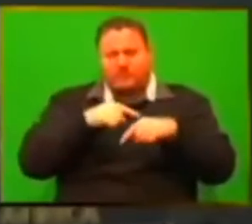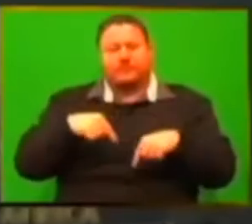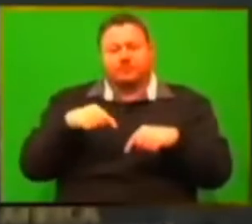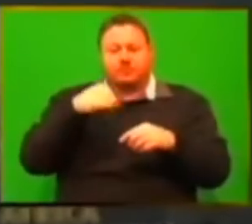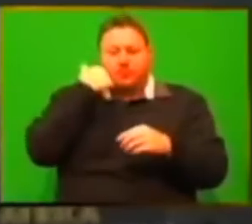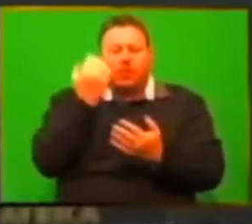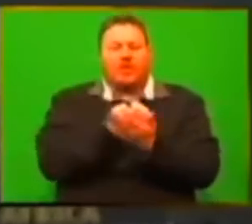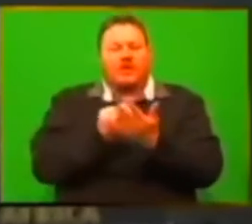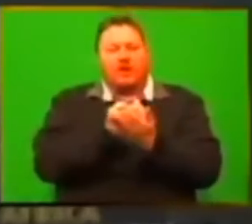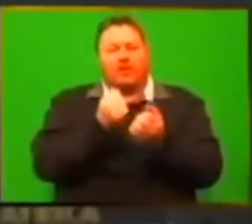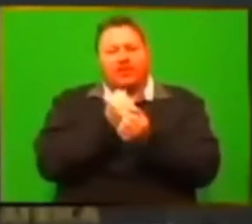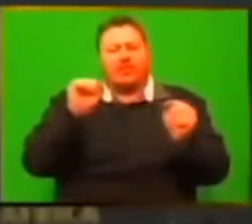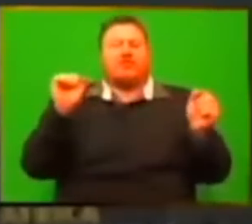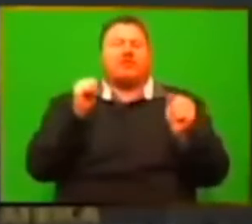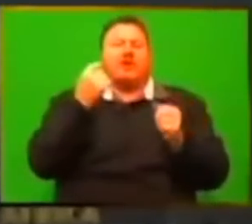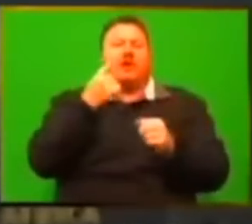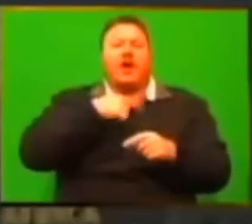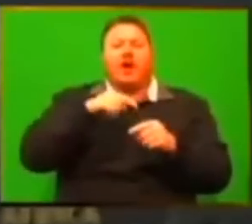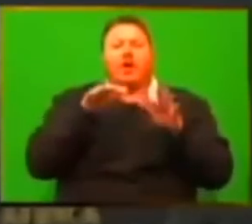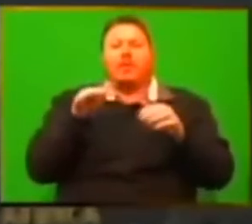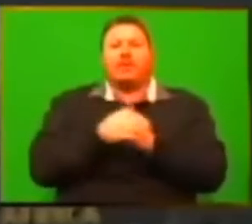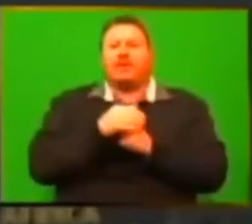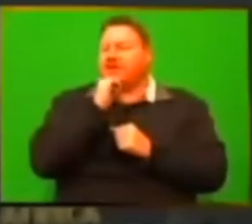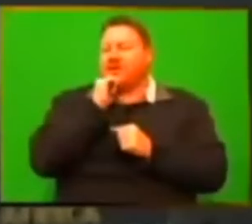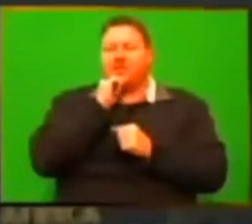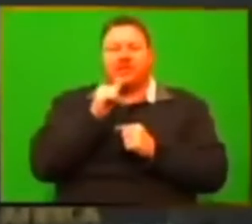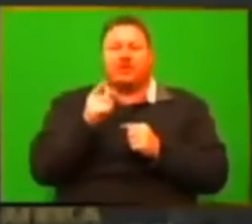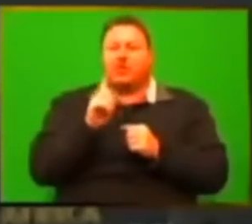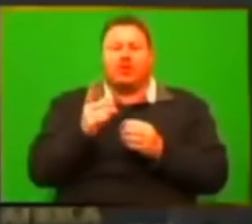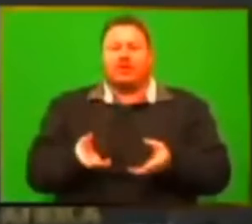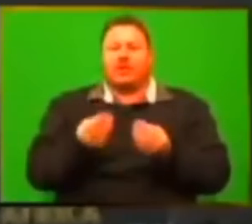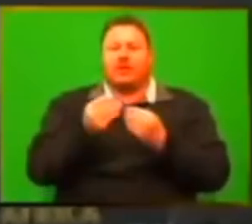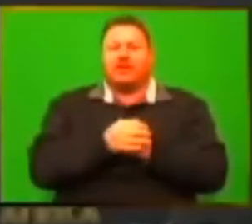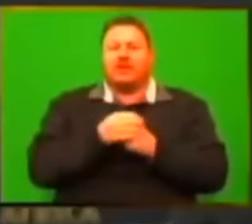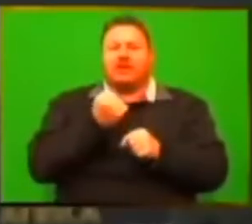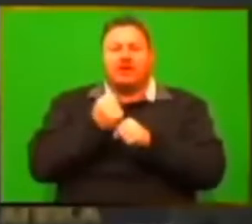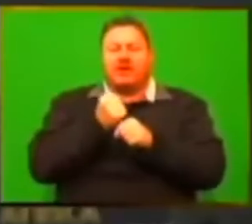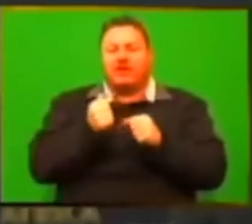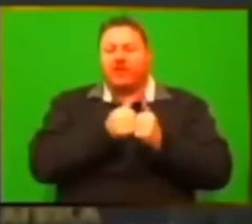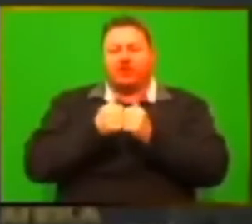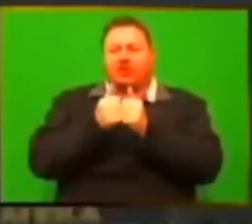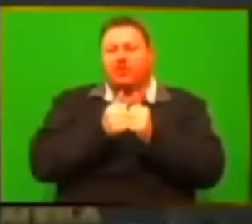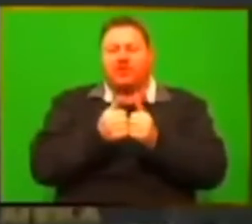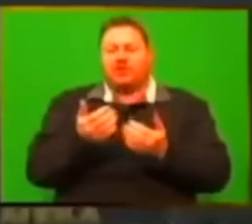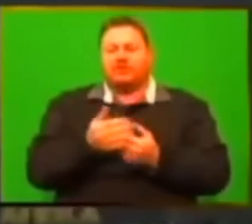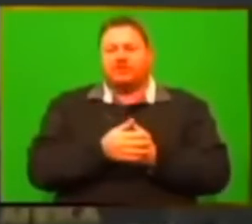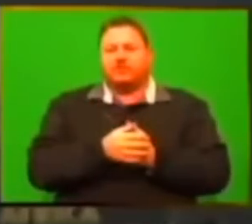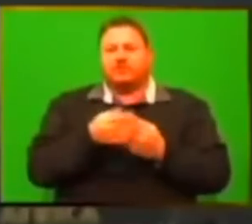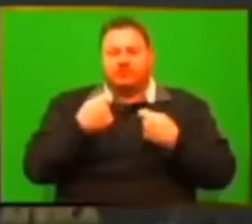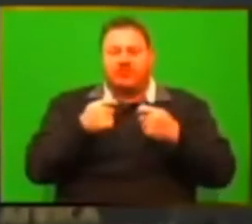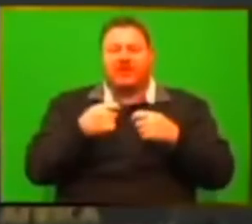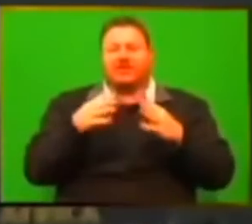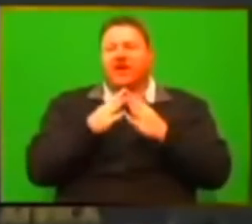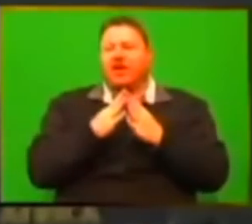economic emancipation of our people, and no matter what it takes, we will never associate with the collaborators and the